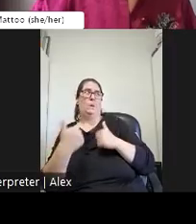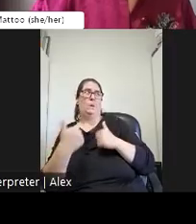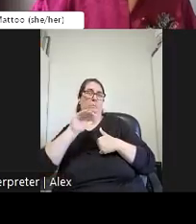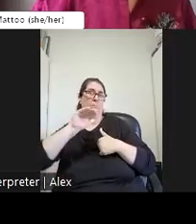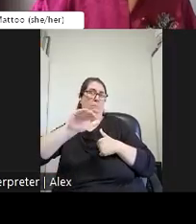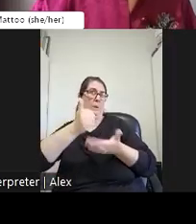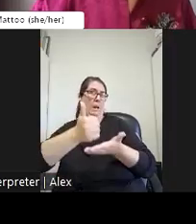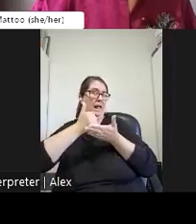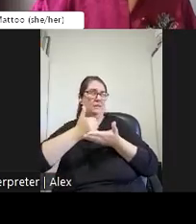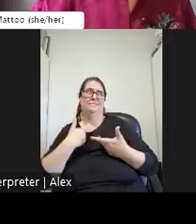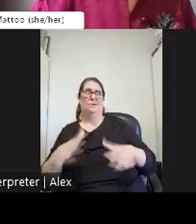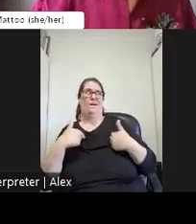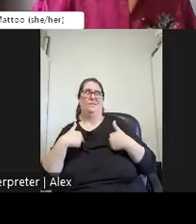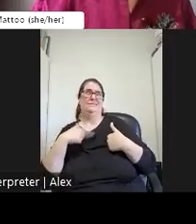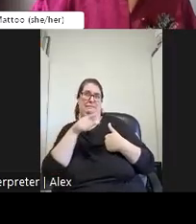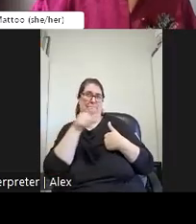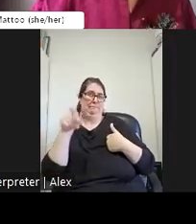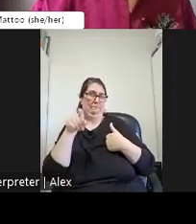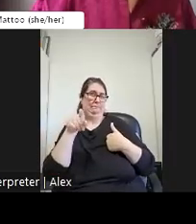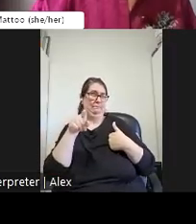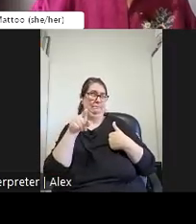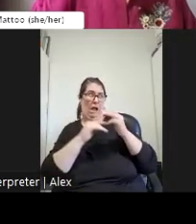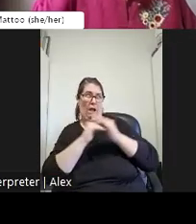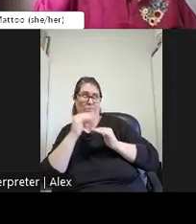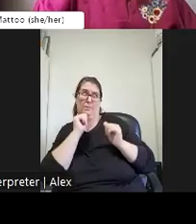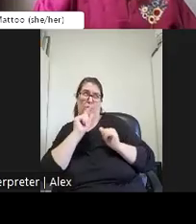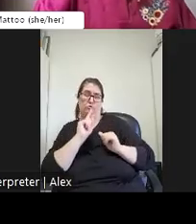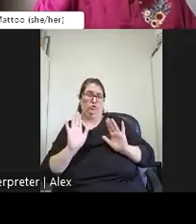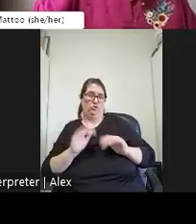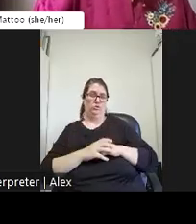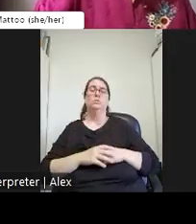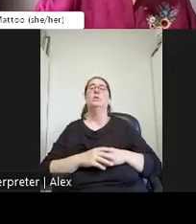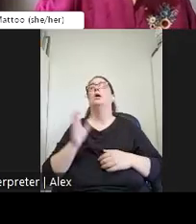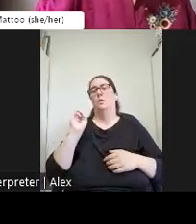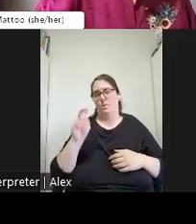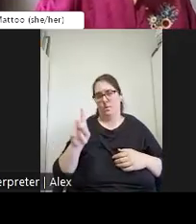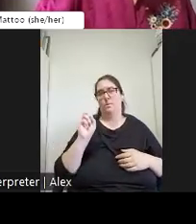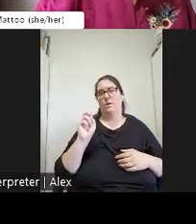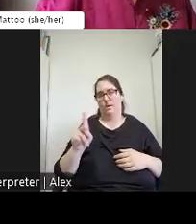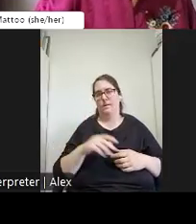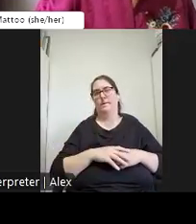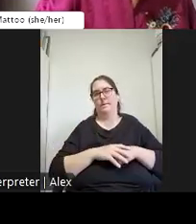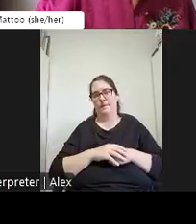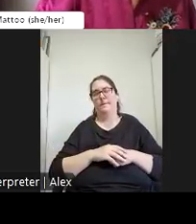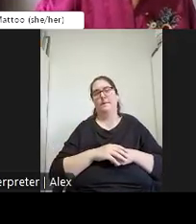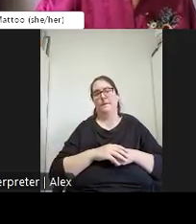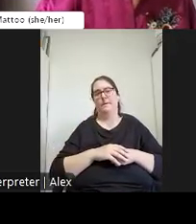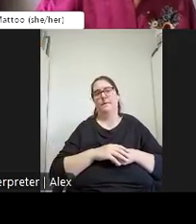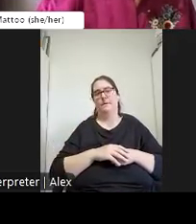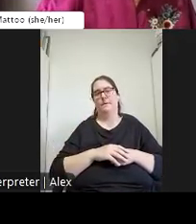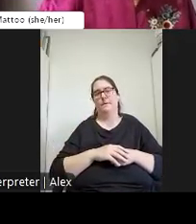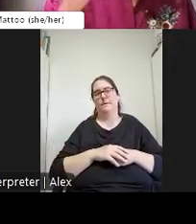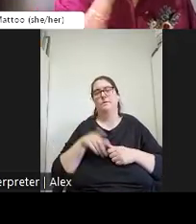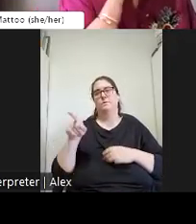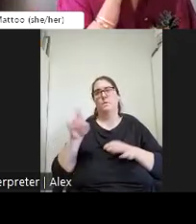for support because I'm not sure how open they would be. Oh, okay. So your